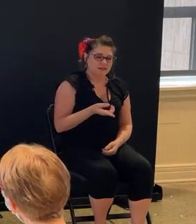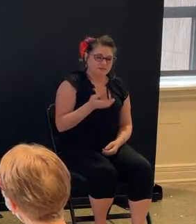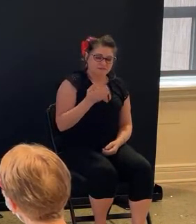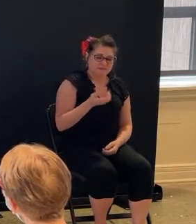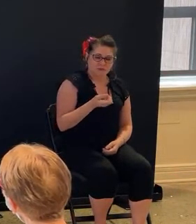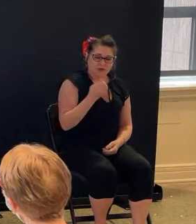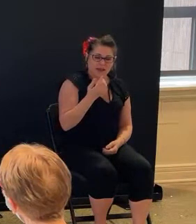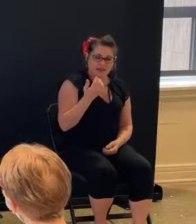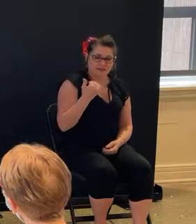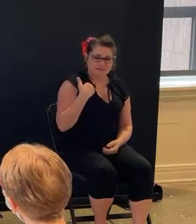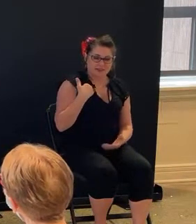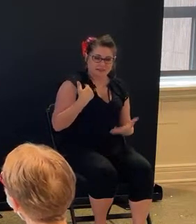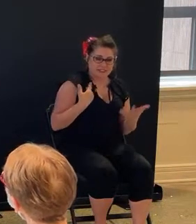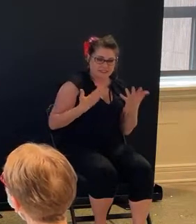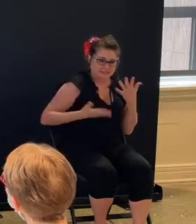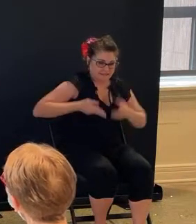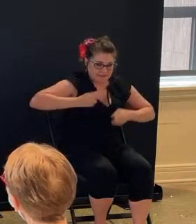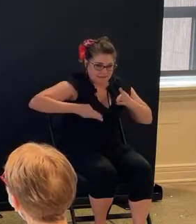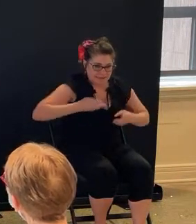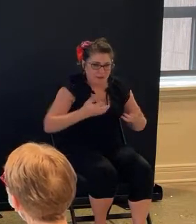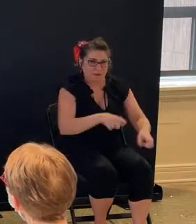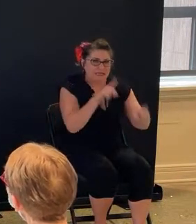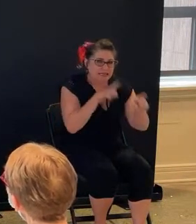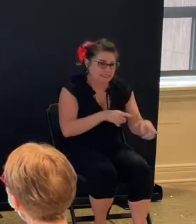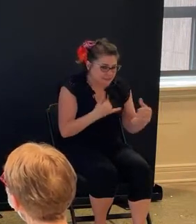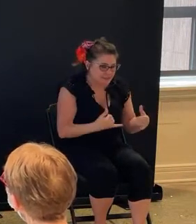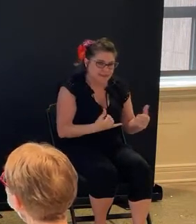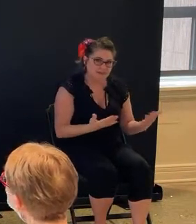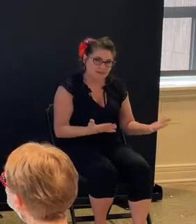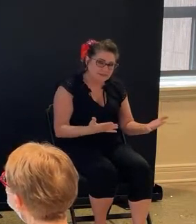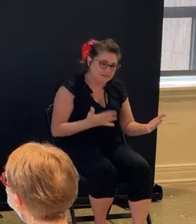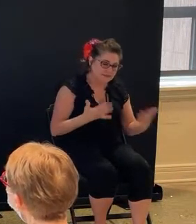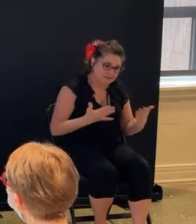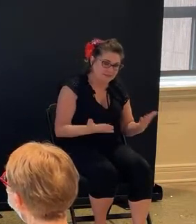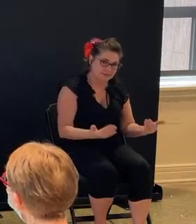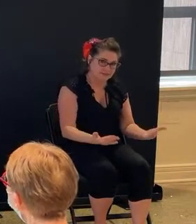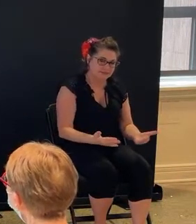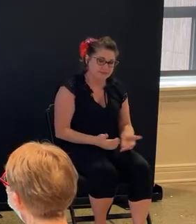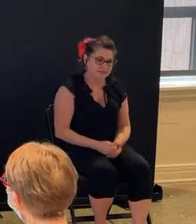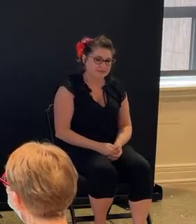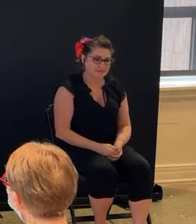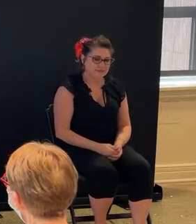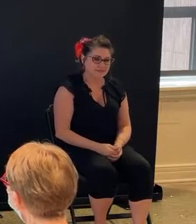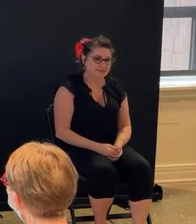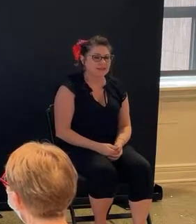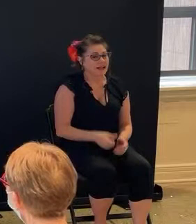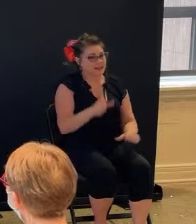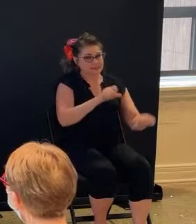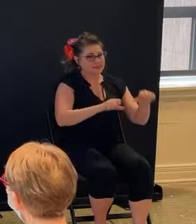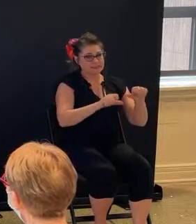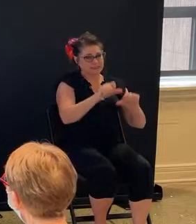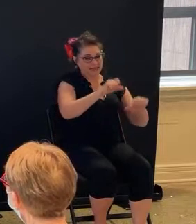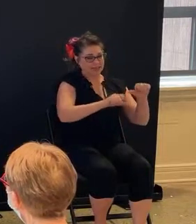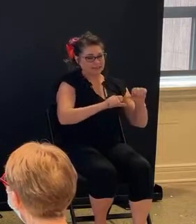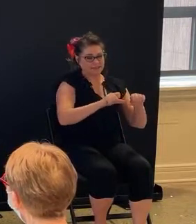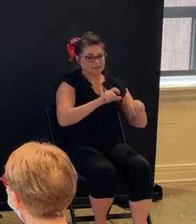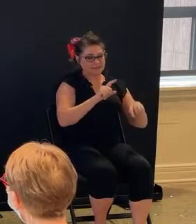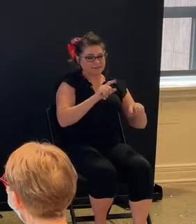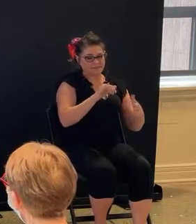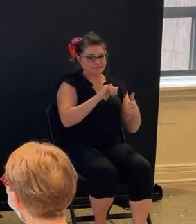of, we want an answer and we want it now. And that was something that science couldn't provide.